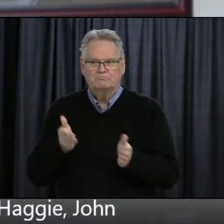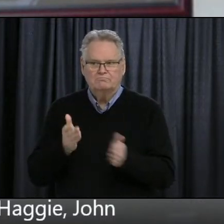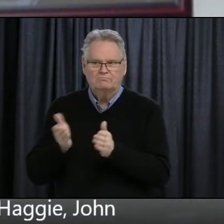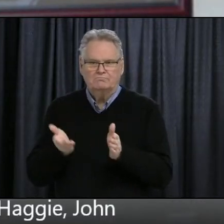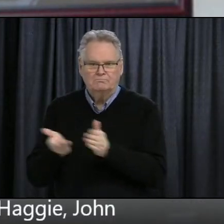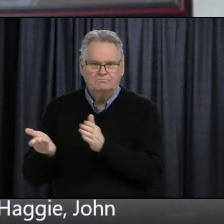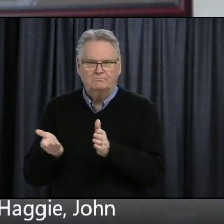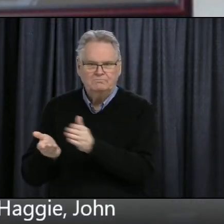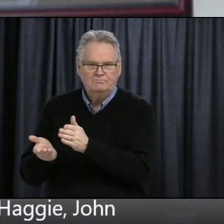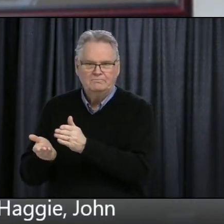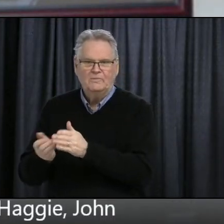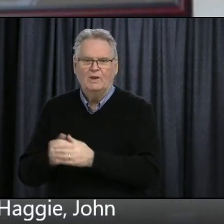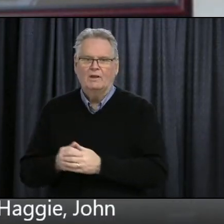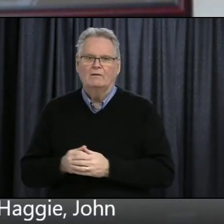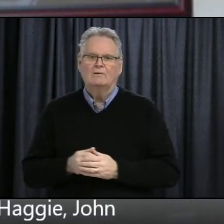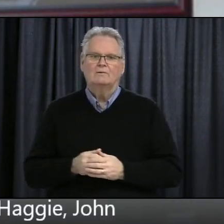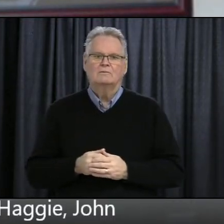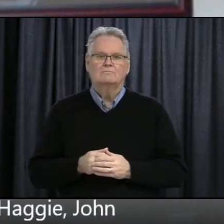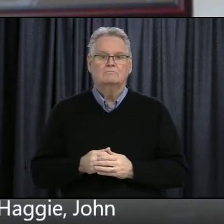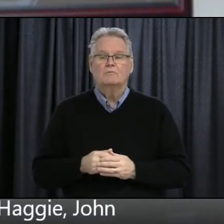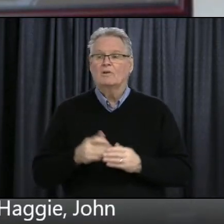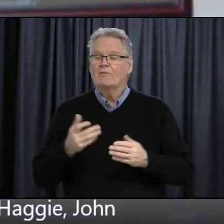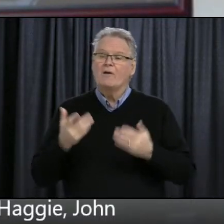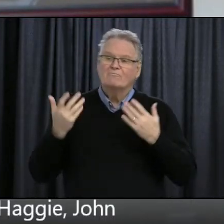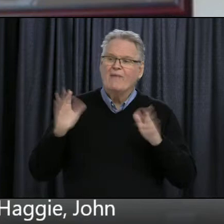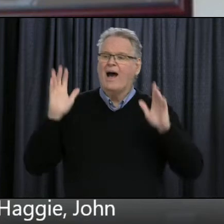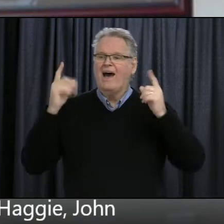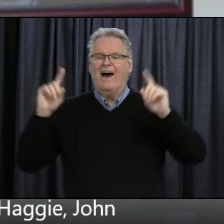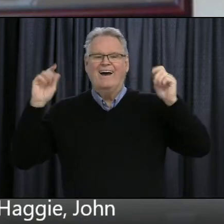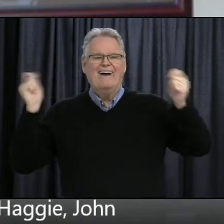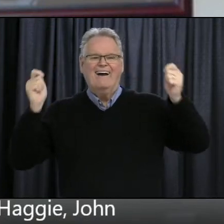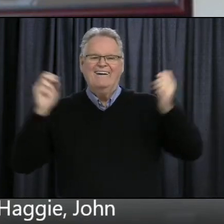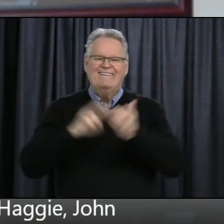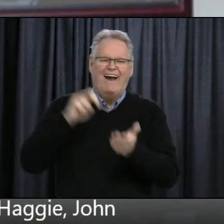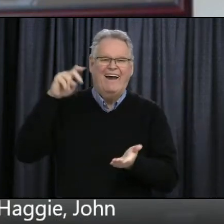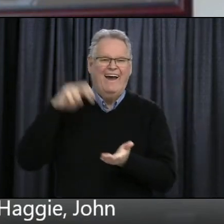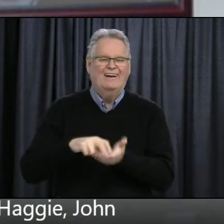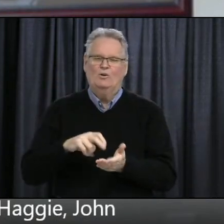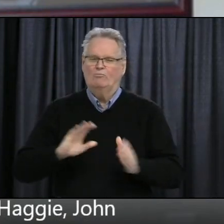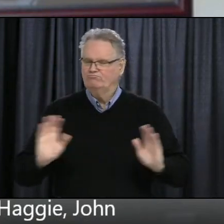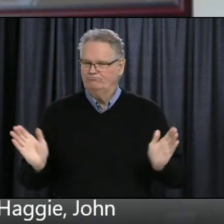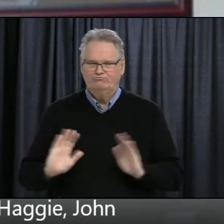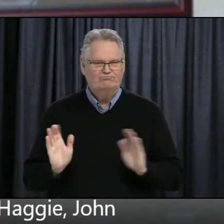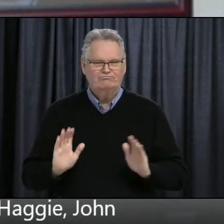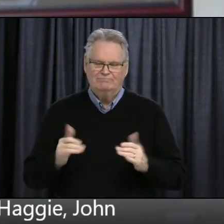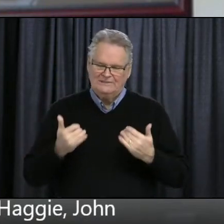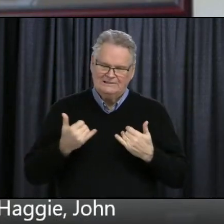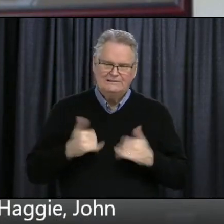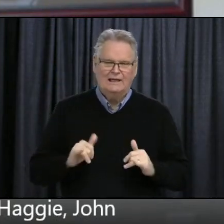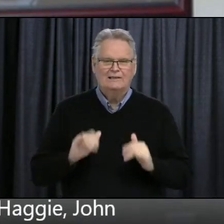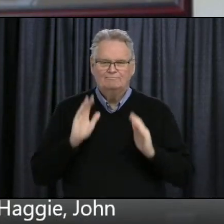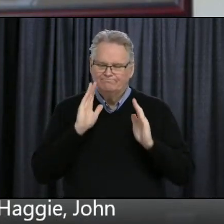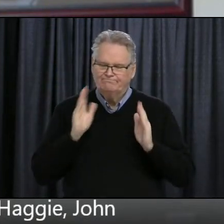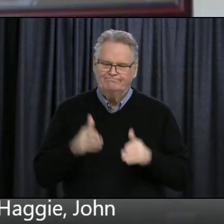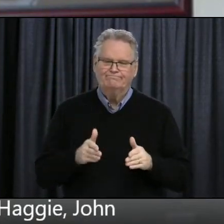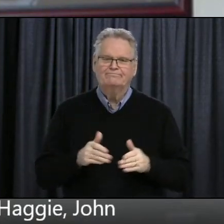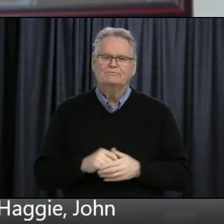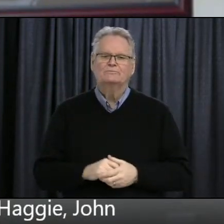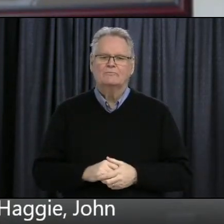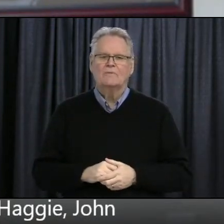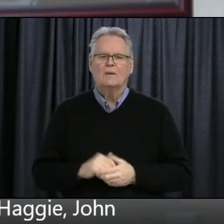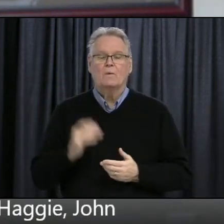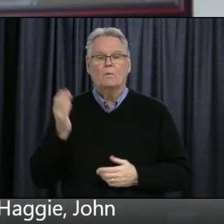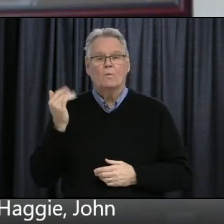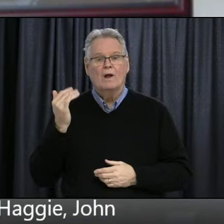just yet, we need to realize that what has happened today is actually reflective of the actions that we took